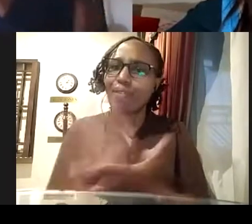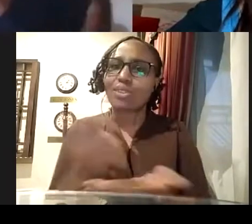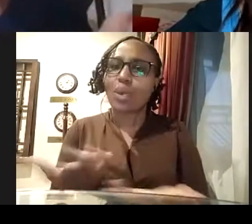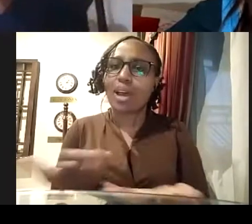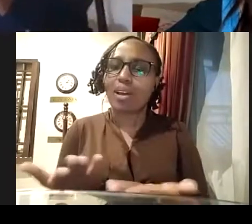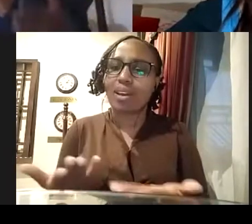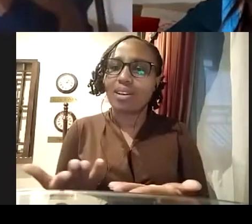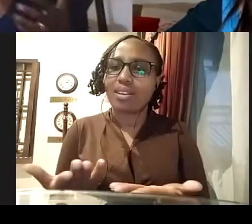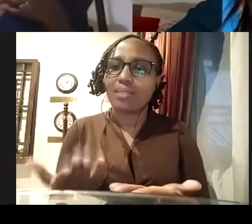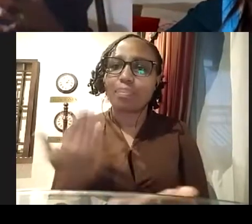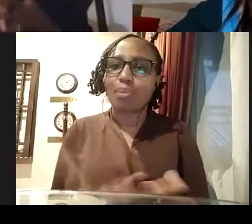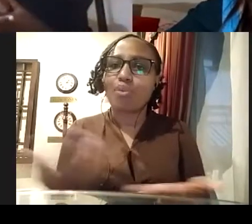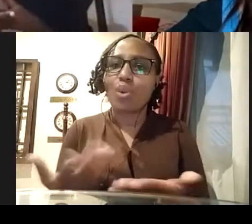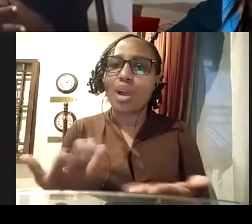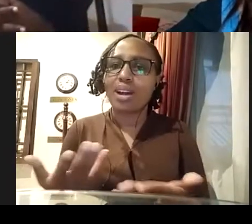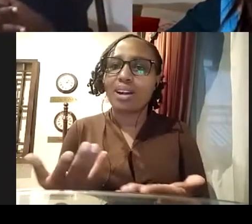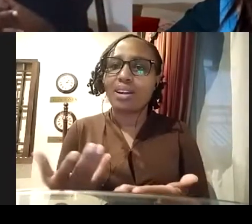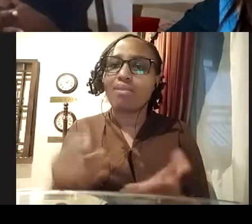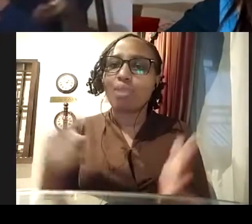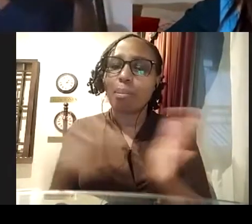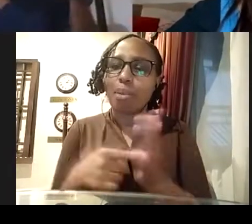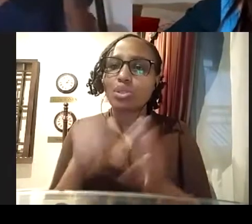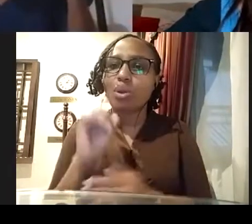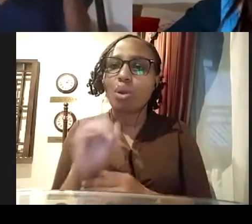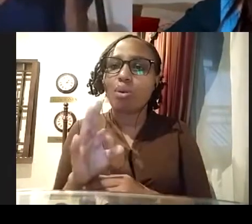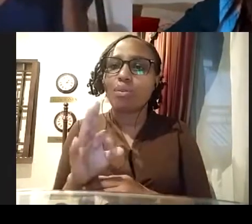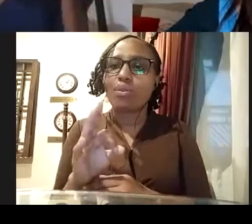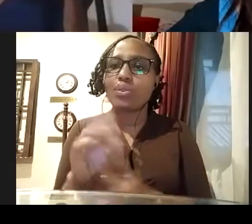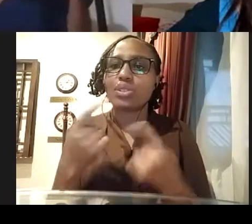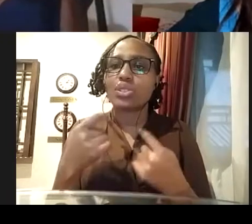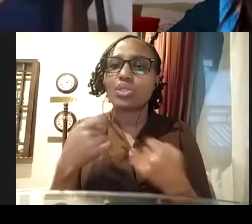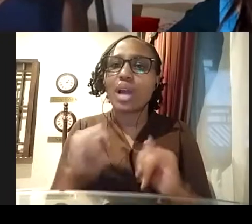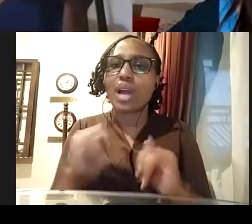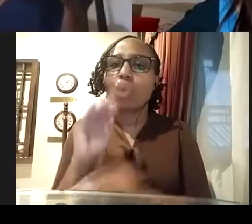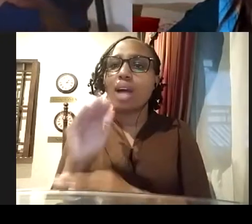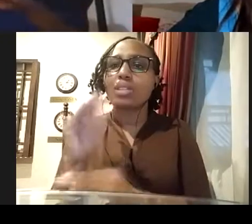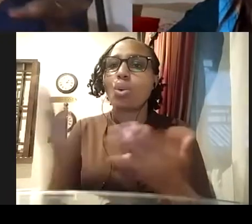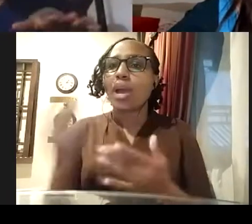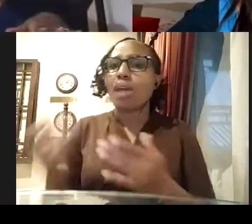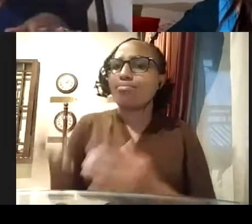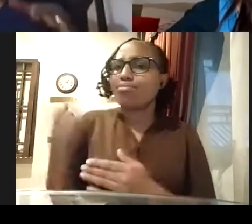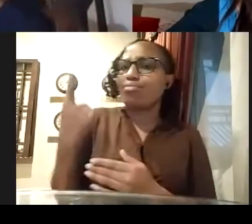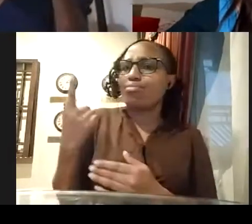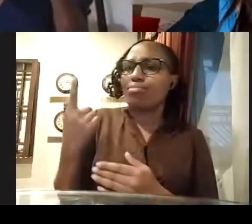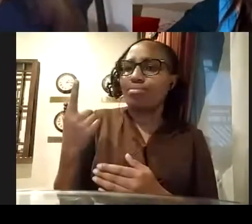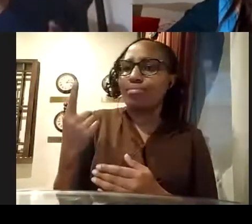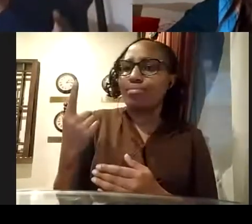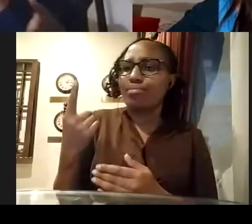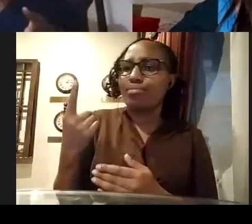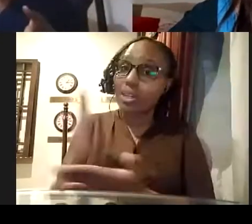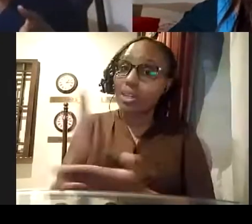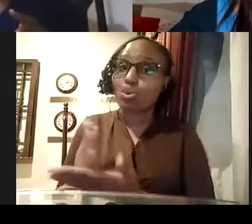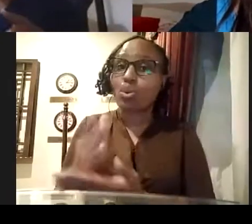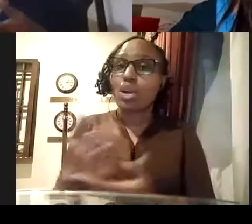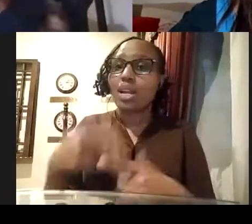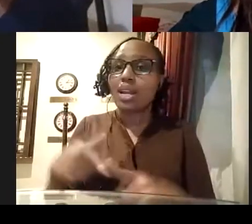let's talk about it like from a point of trying to ask where these things came from in the first place. And maybe they're true, but let's just know whose truth